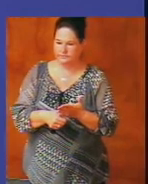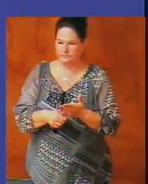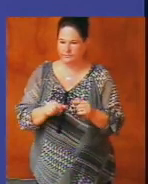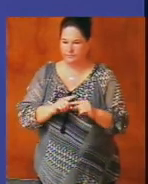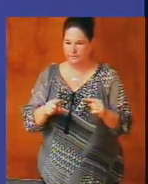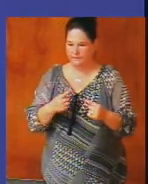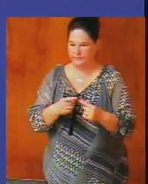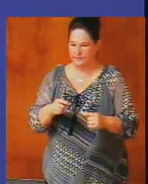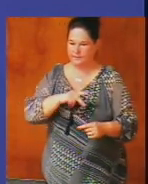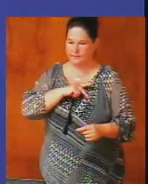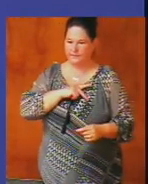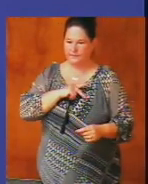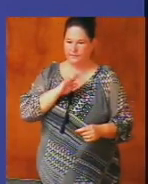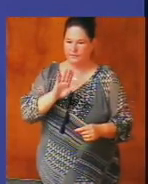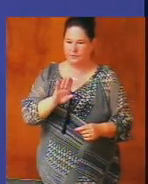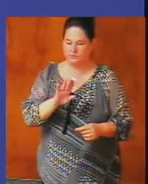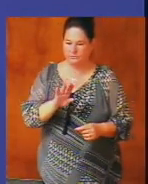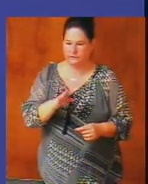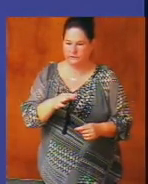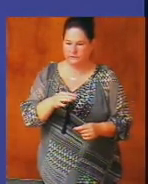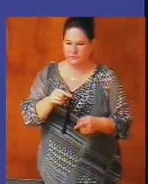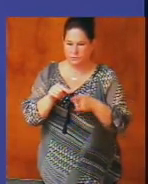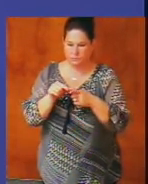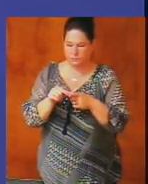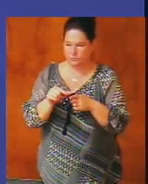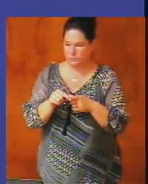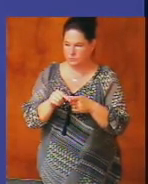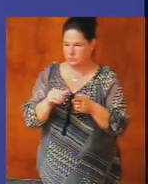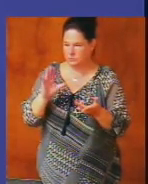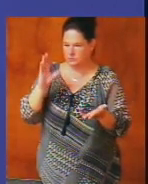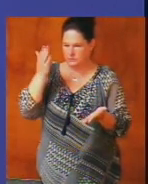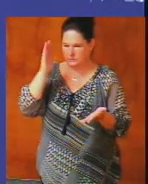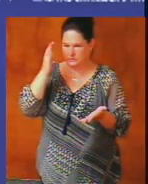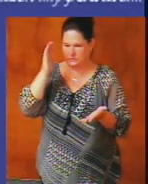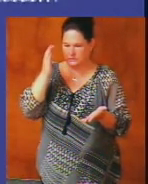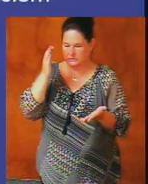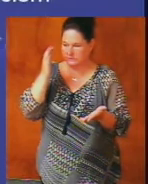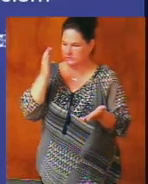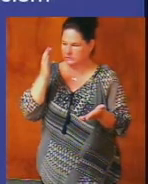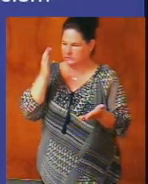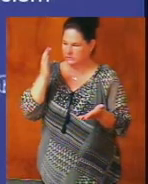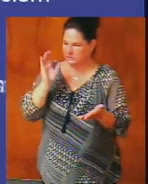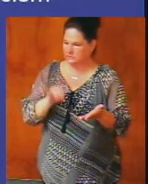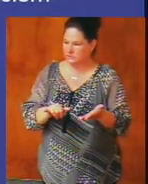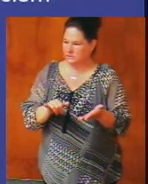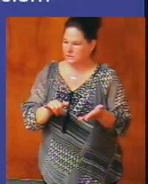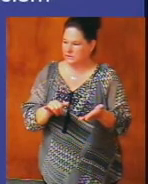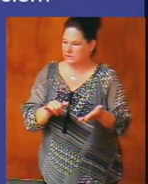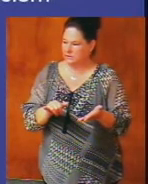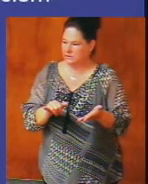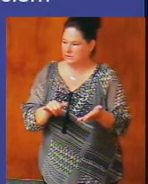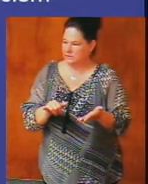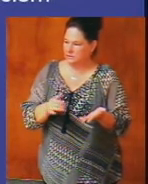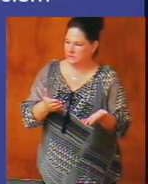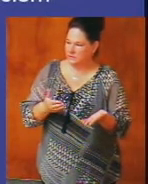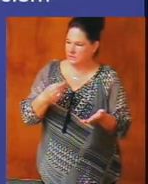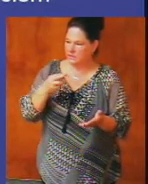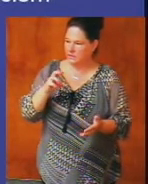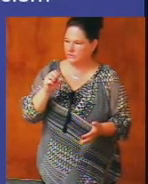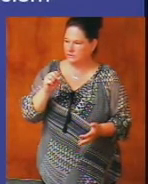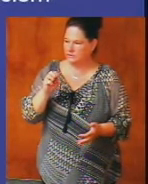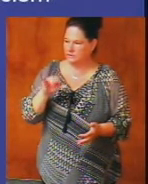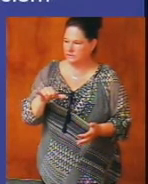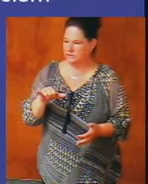But from Paul's comments, it would appear that this